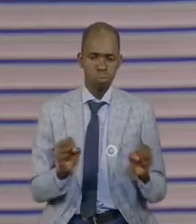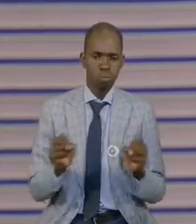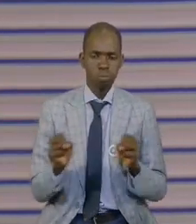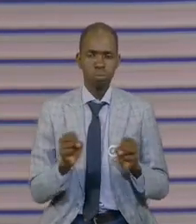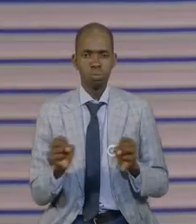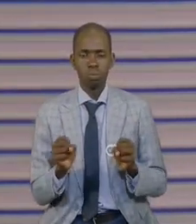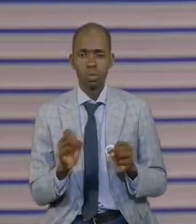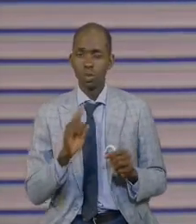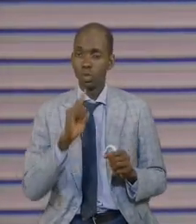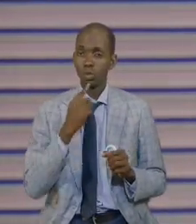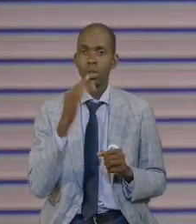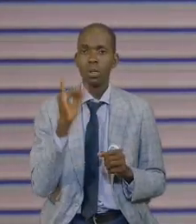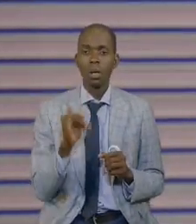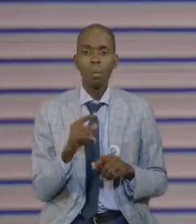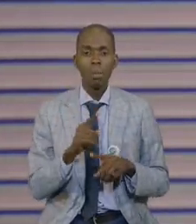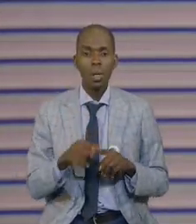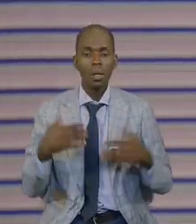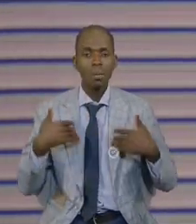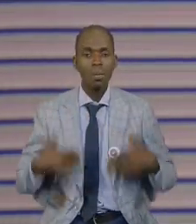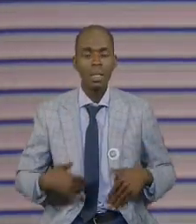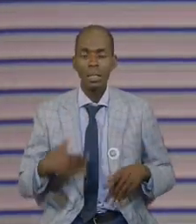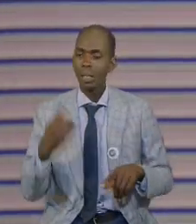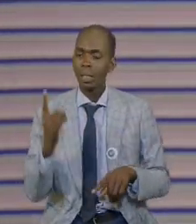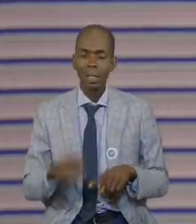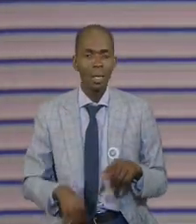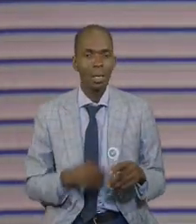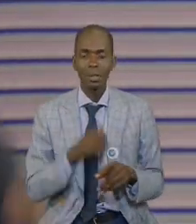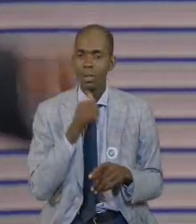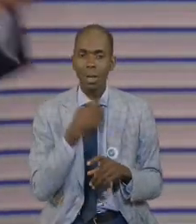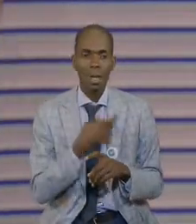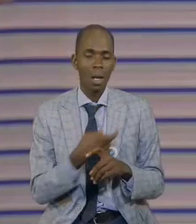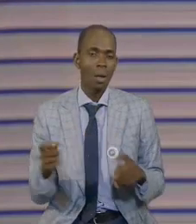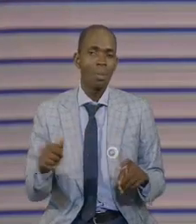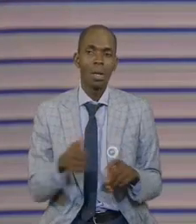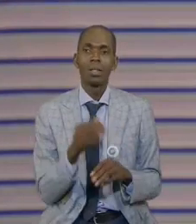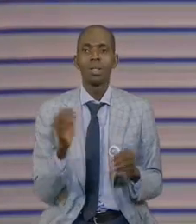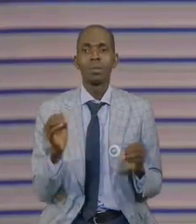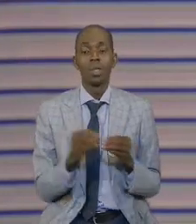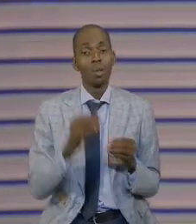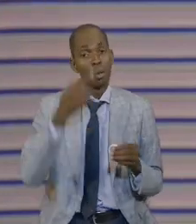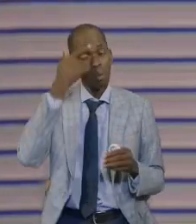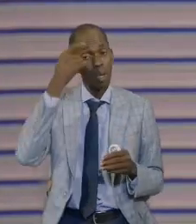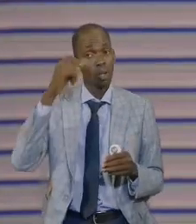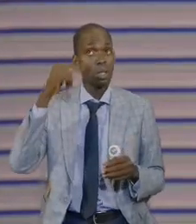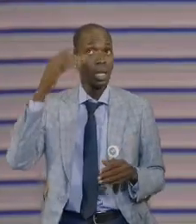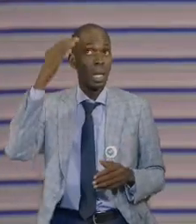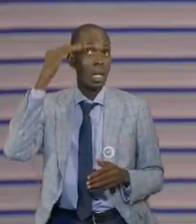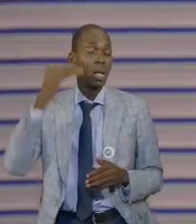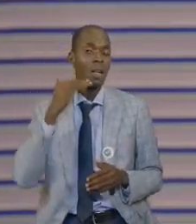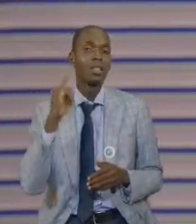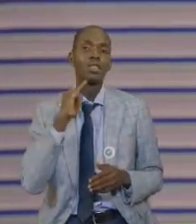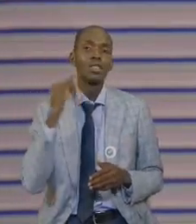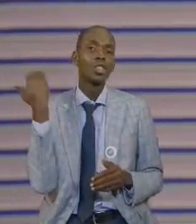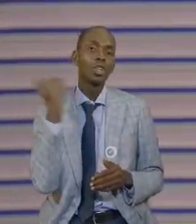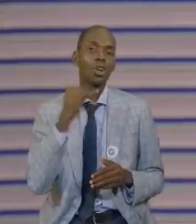but they can do no harm anymore the Hedge is scuttled